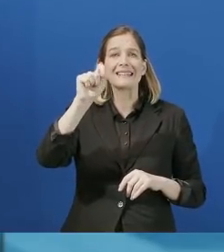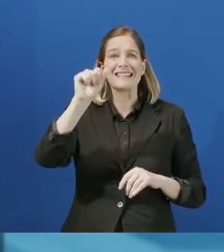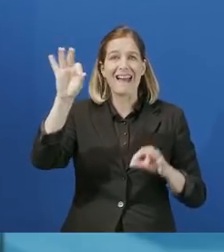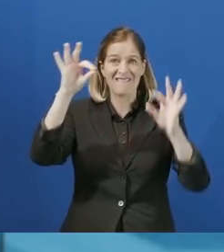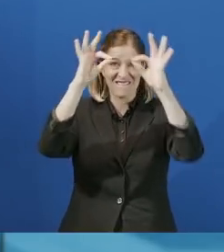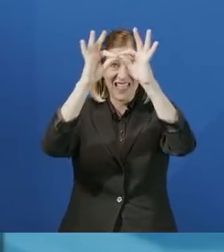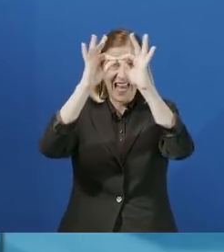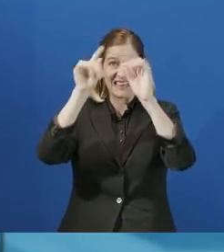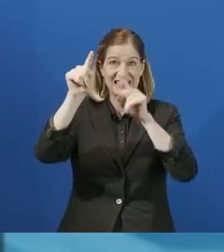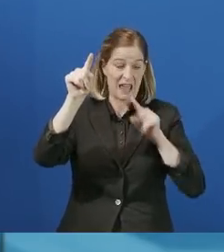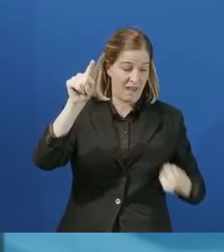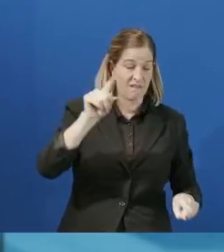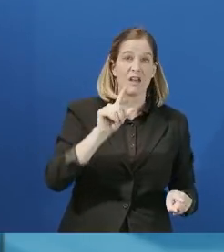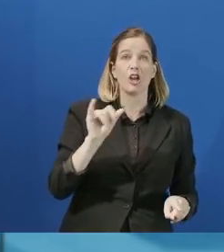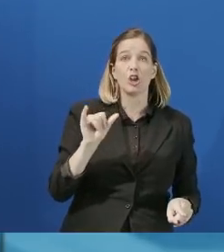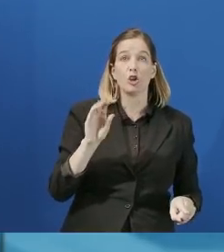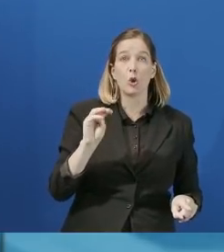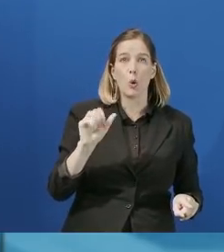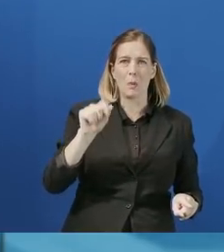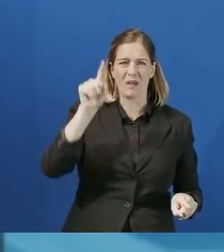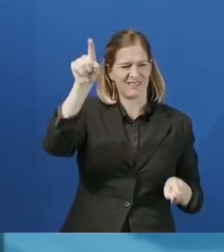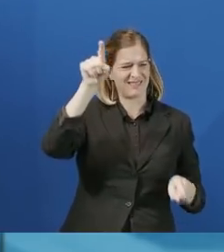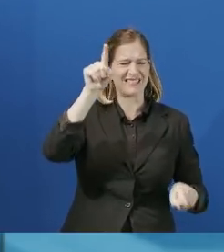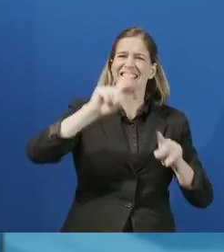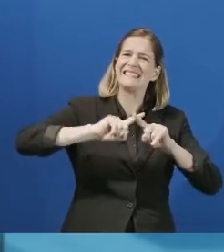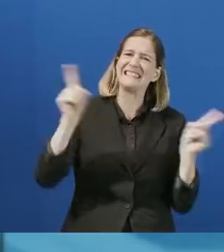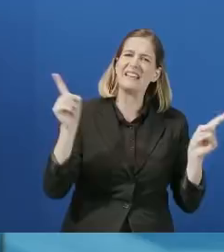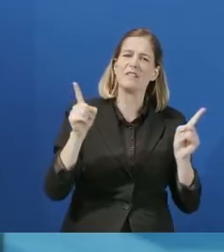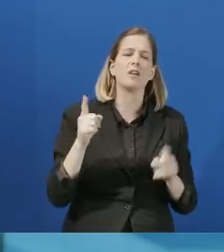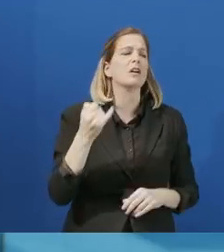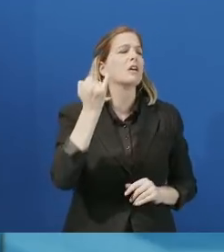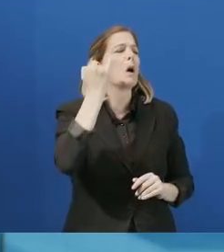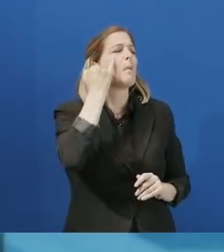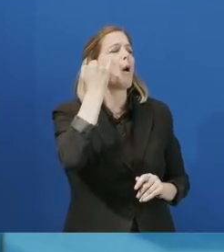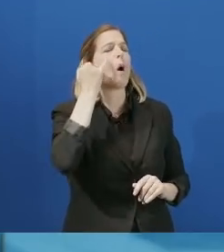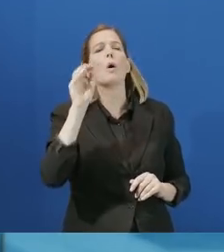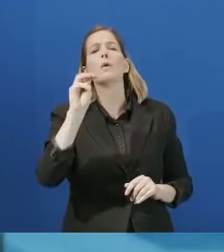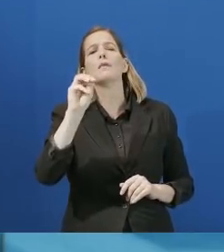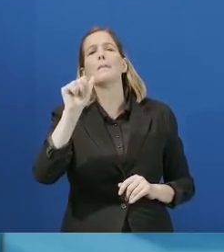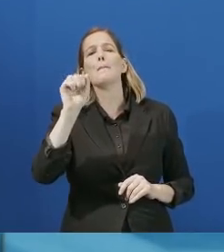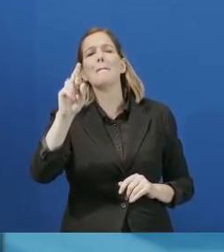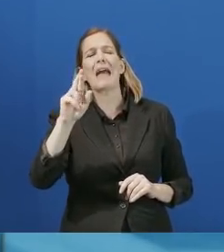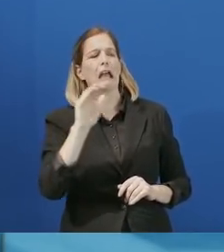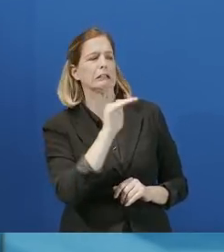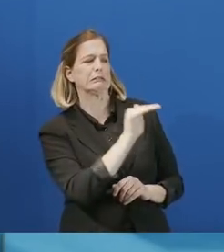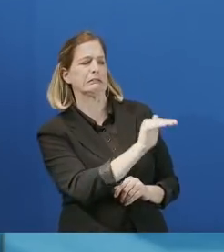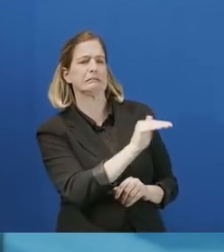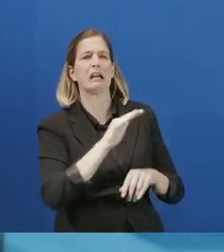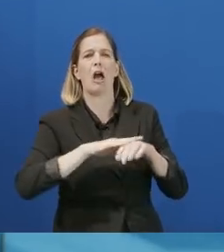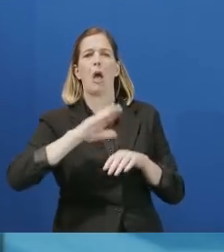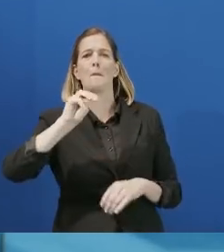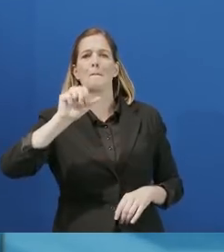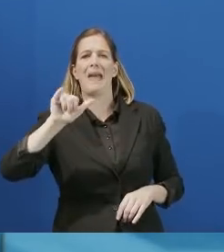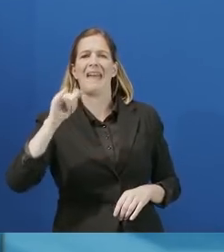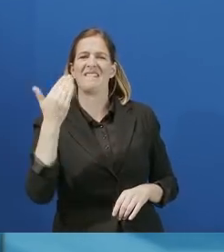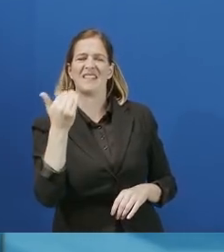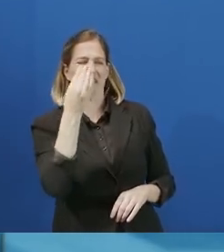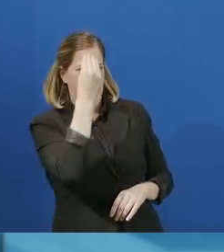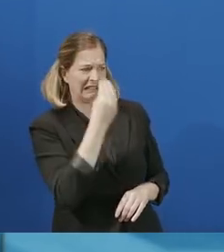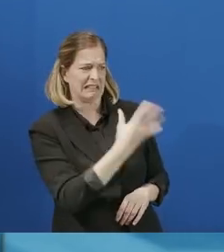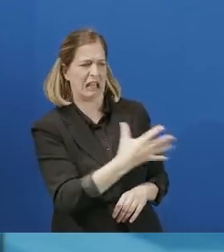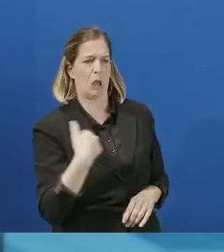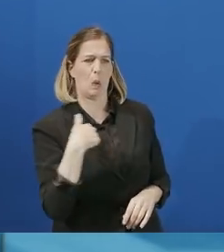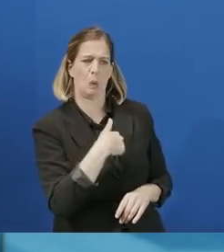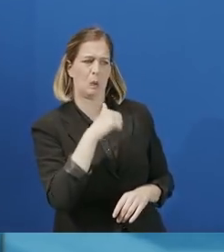say, come May 15th, no, maybe we're not ready? So let me clarify. Arizona is different than other states. We've